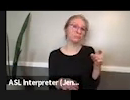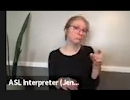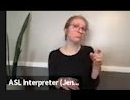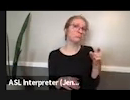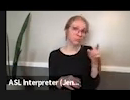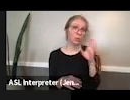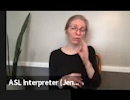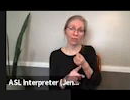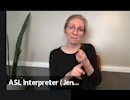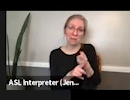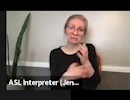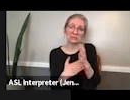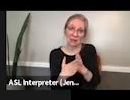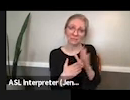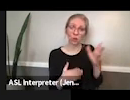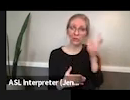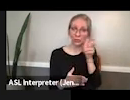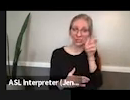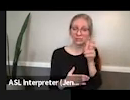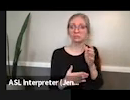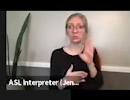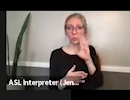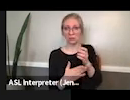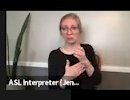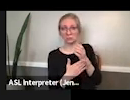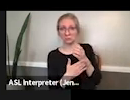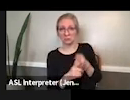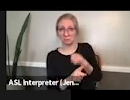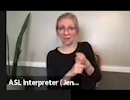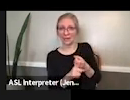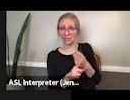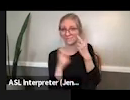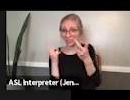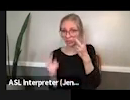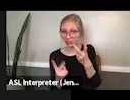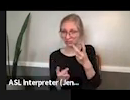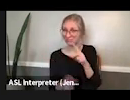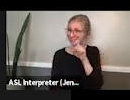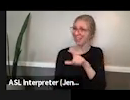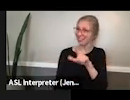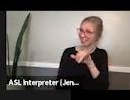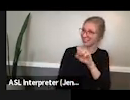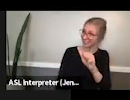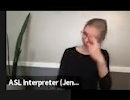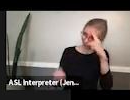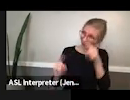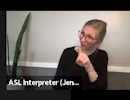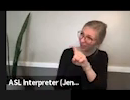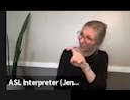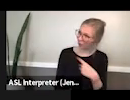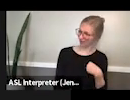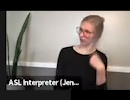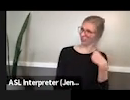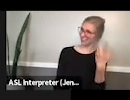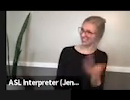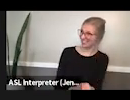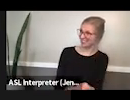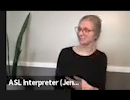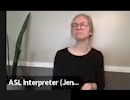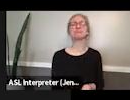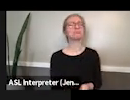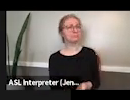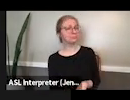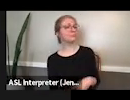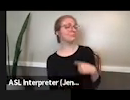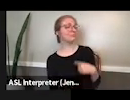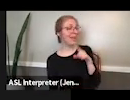on hearing and some impact on vision. Lisa, am I crazy, or do you believe that's true also? I actually